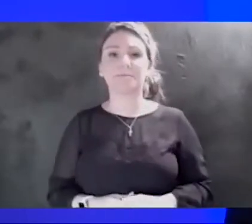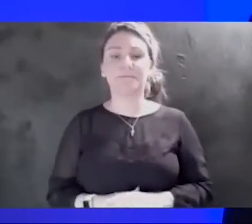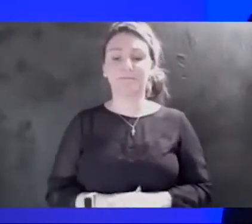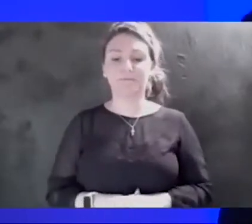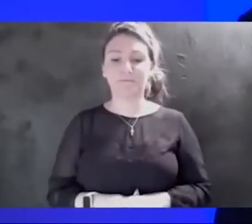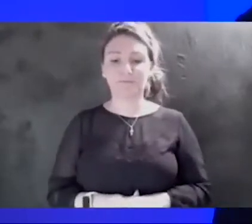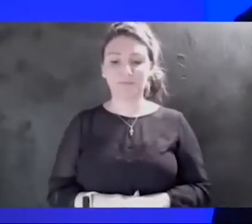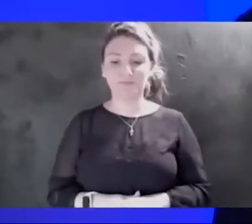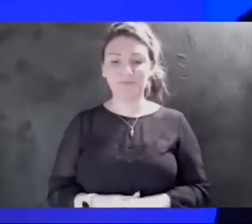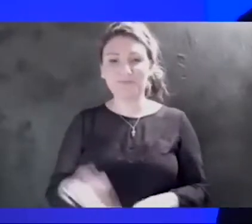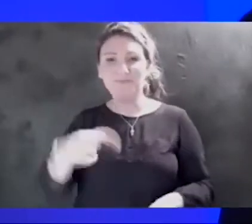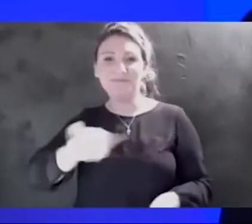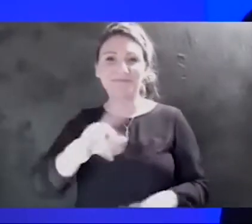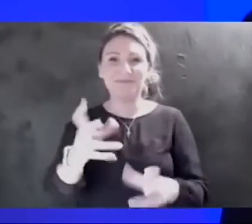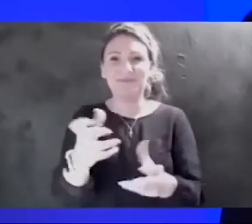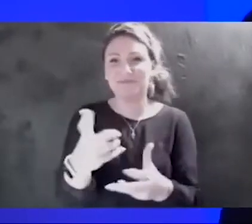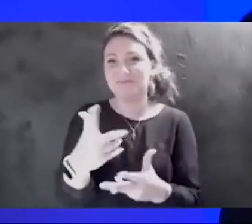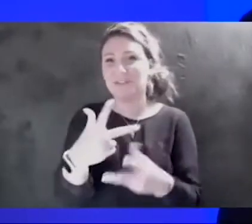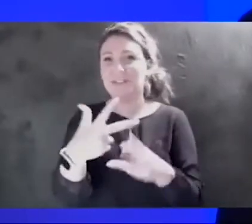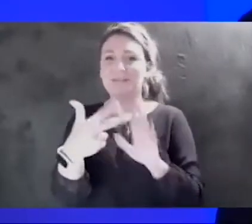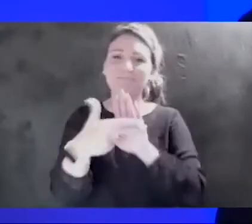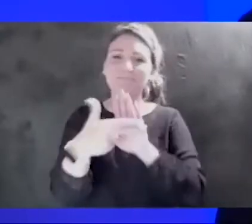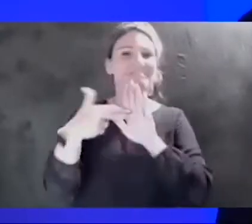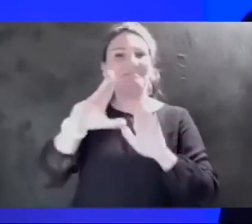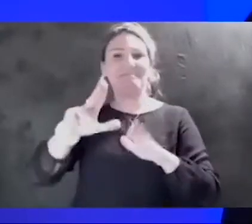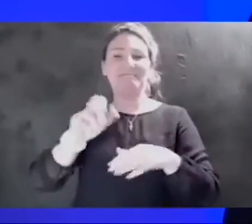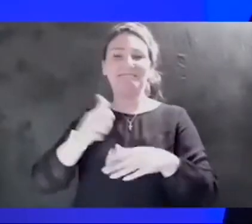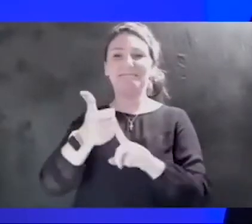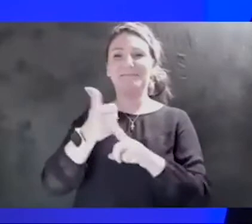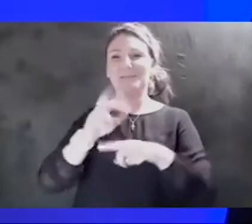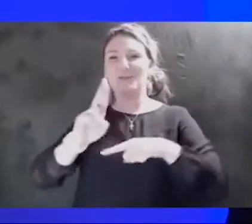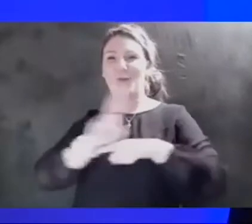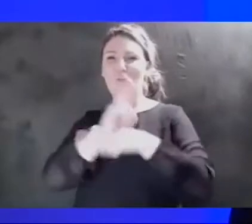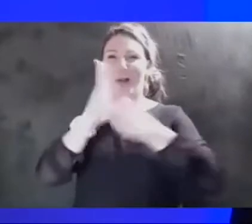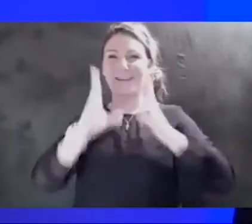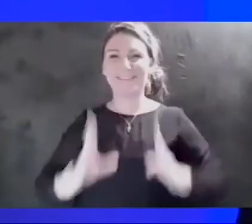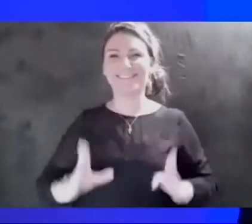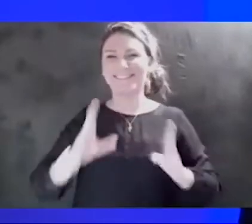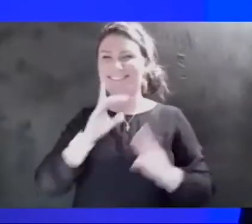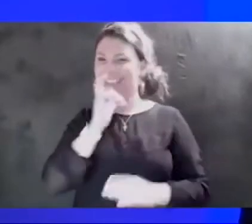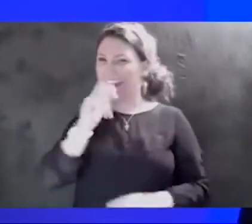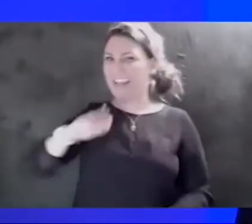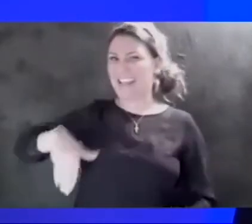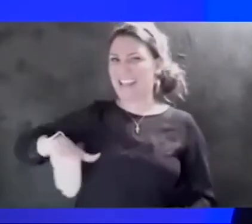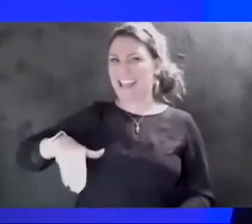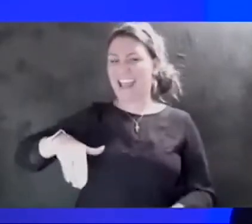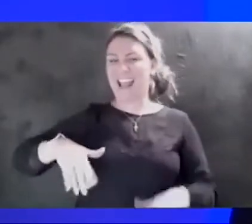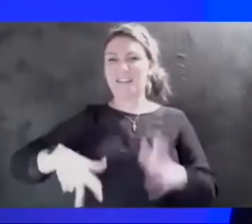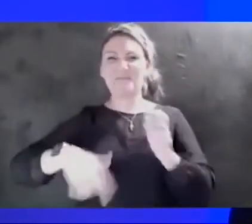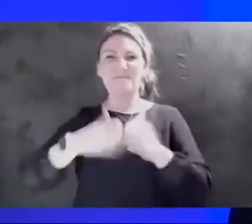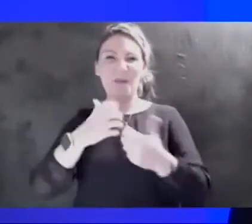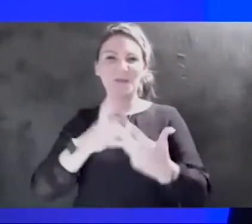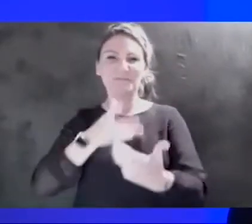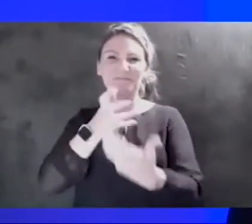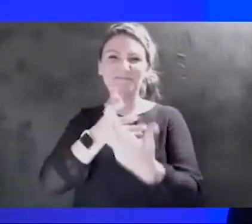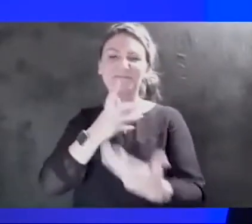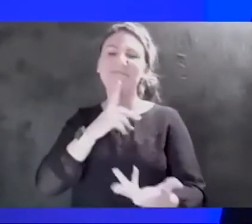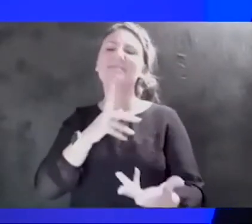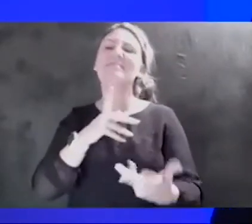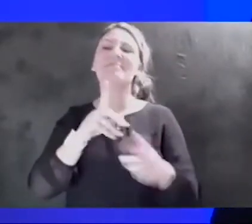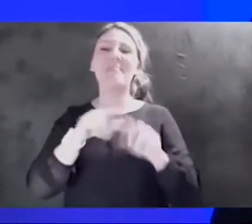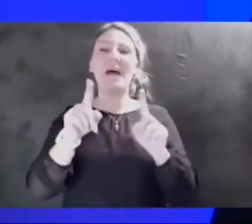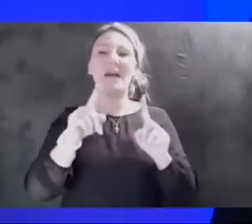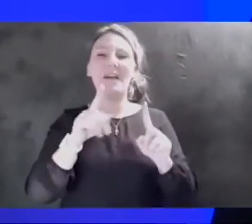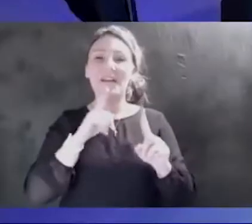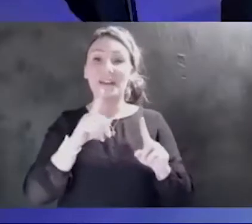themselves residents at that point, but they weren't quite there yet. Most of them had matched. But they... so they're really fourth-year